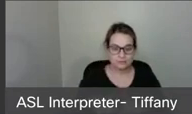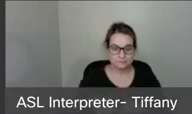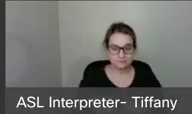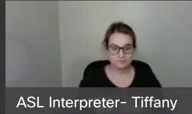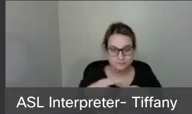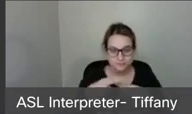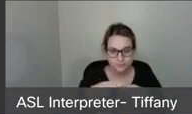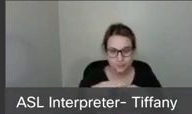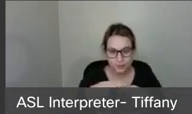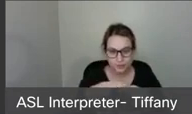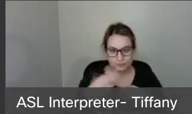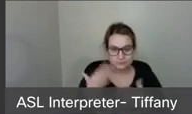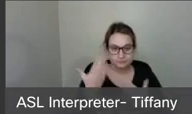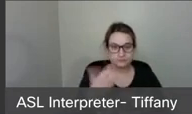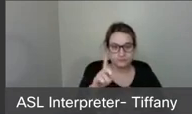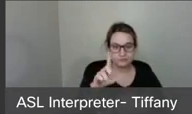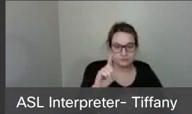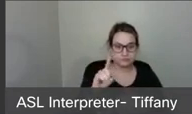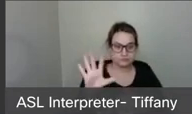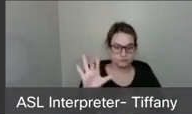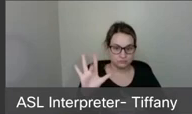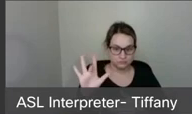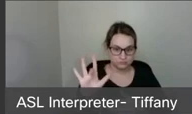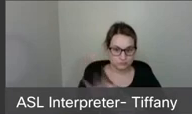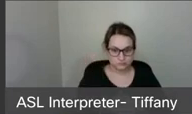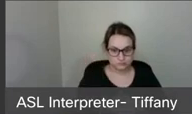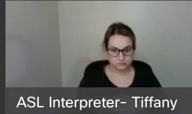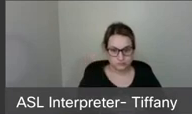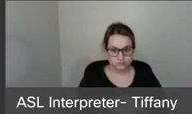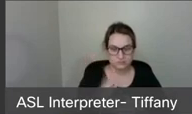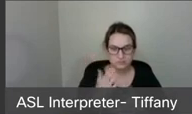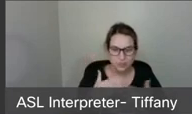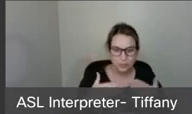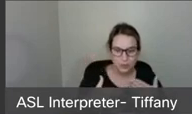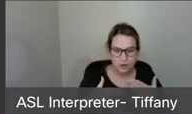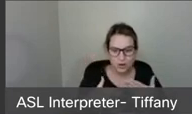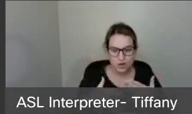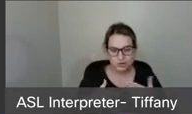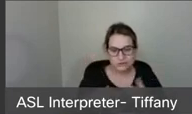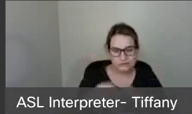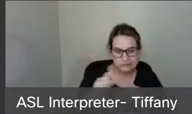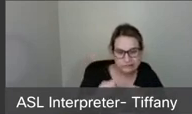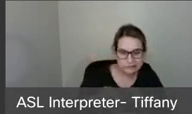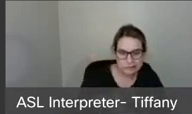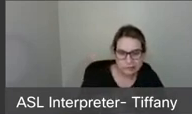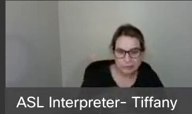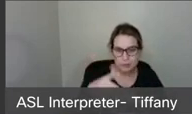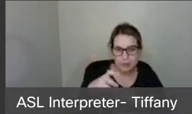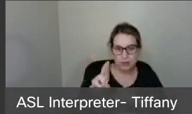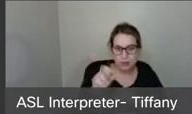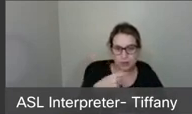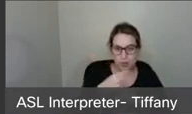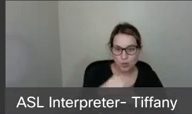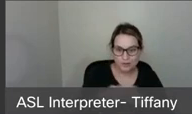your proposed LD25, there's a portion that goes like into Peoria, into Glendale, well, like